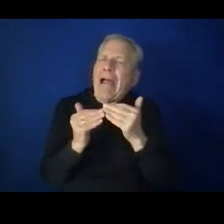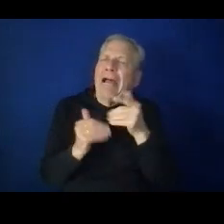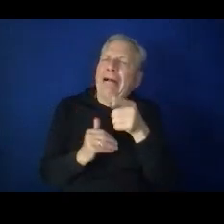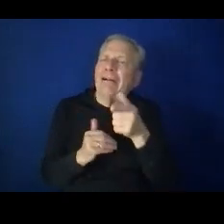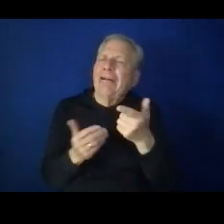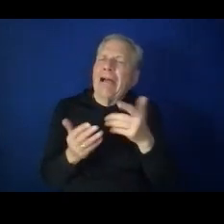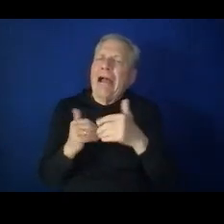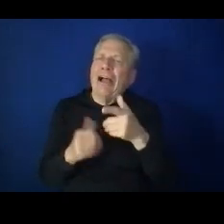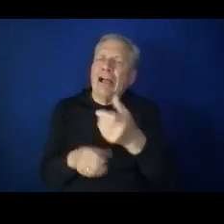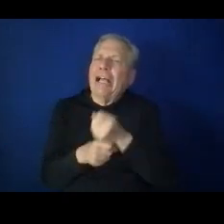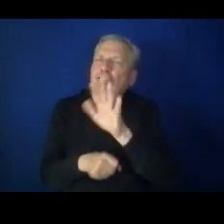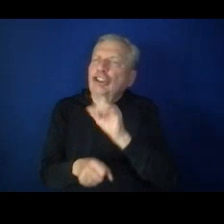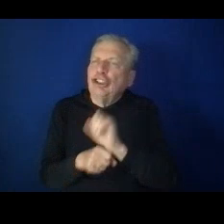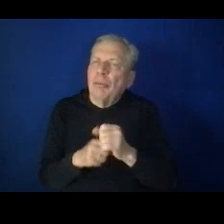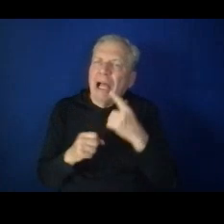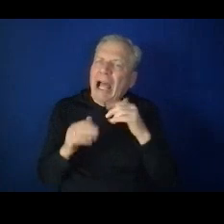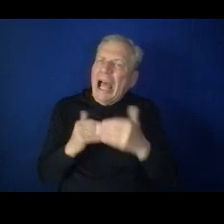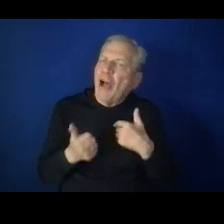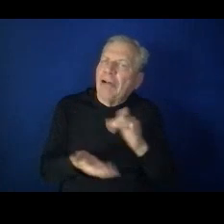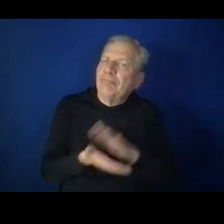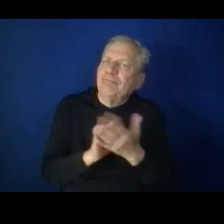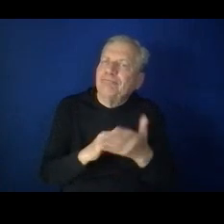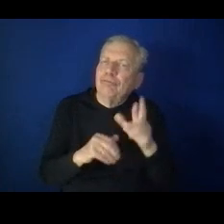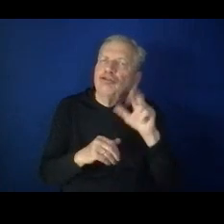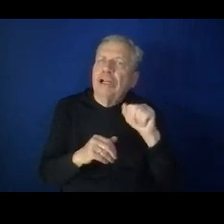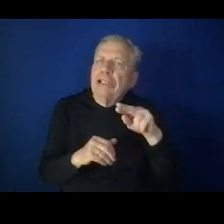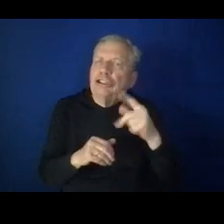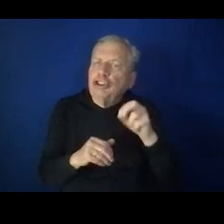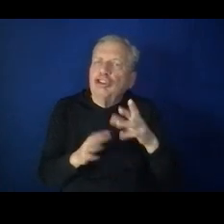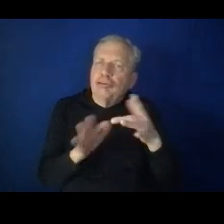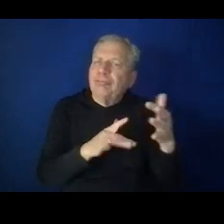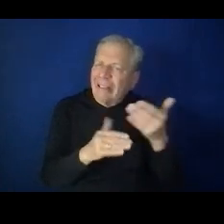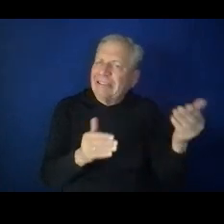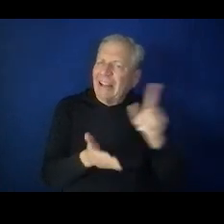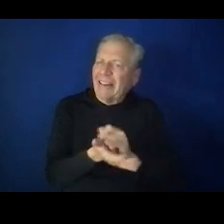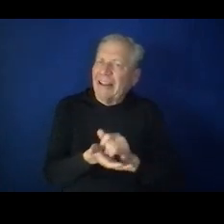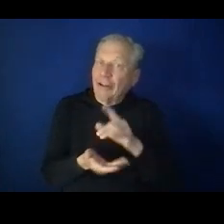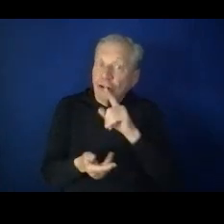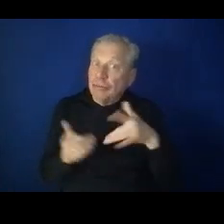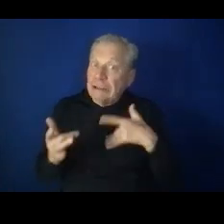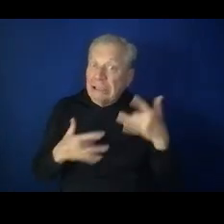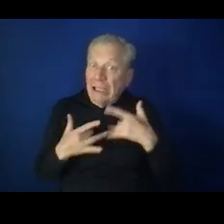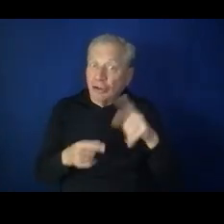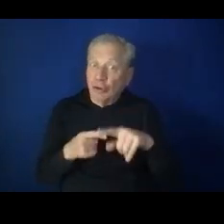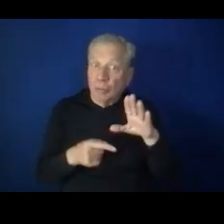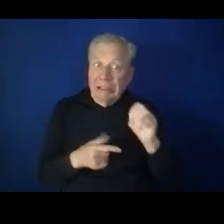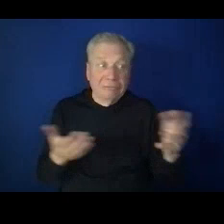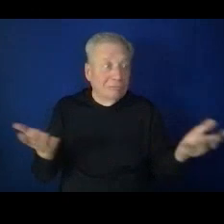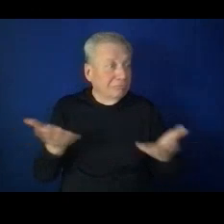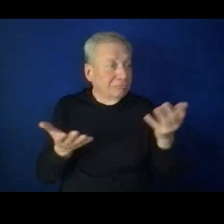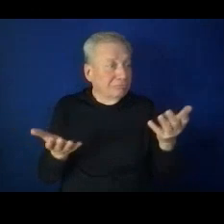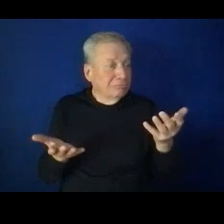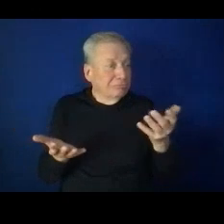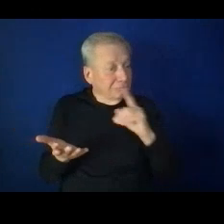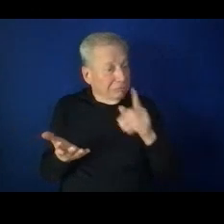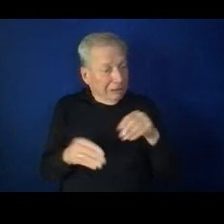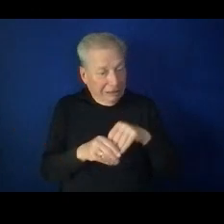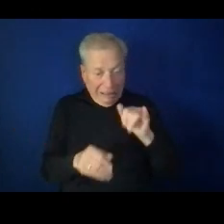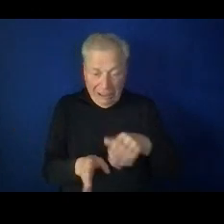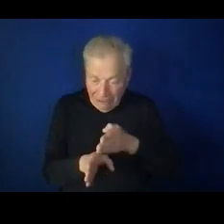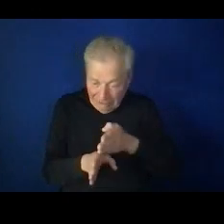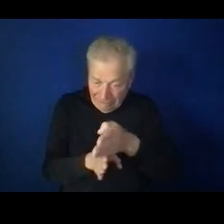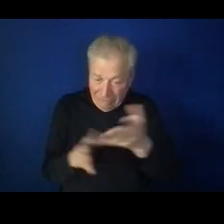get your job? How do I get to do that? And there's it's really exciting to be in a profession and doing what we